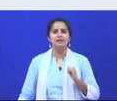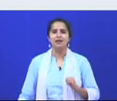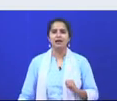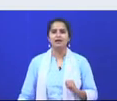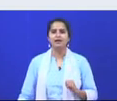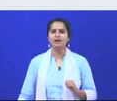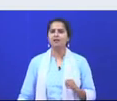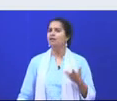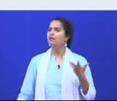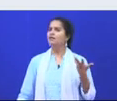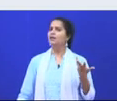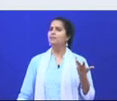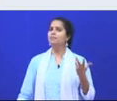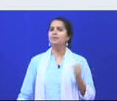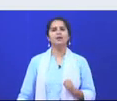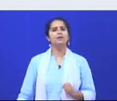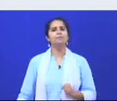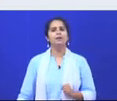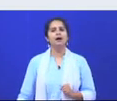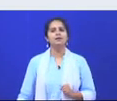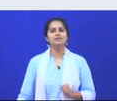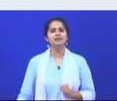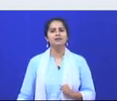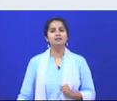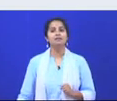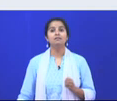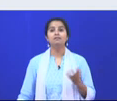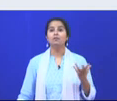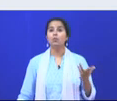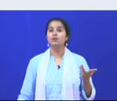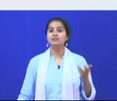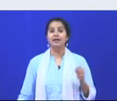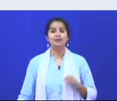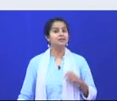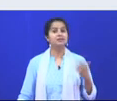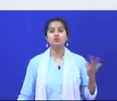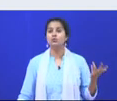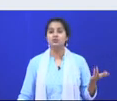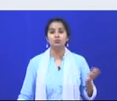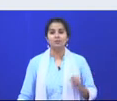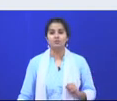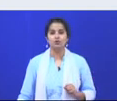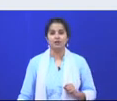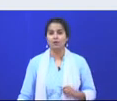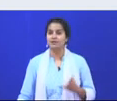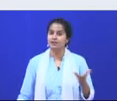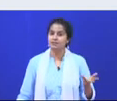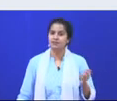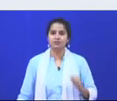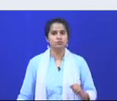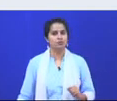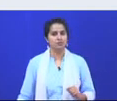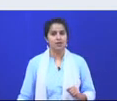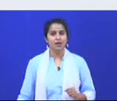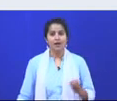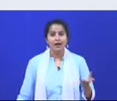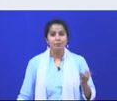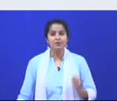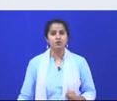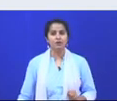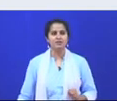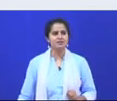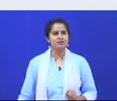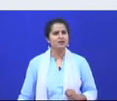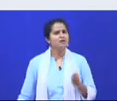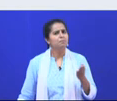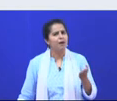bhavatah nagare kim kim asti? What is there? There's a tourist who comes to your town, a Sanskrit tourist, and